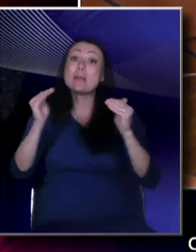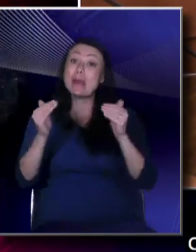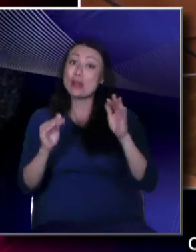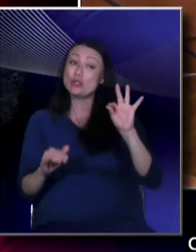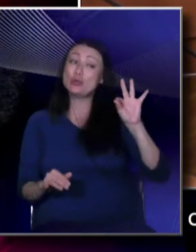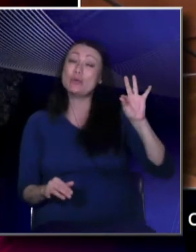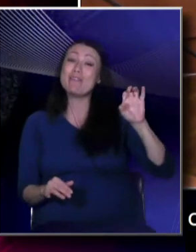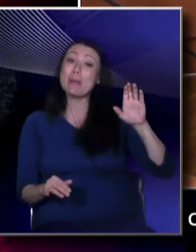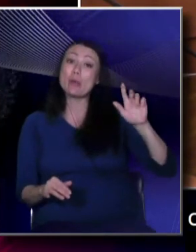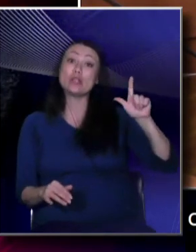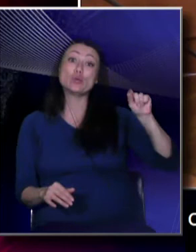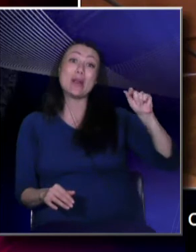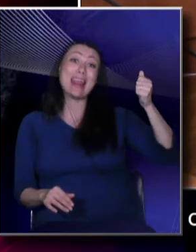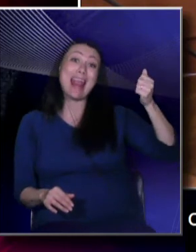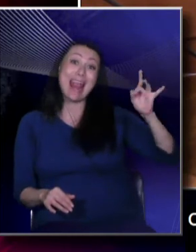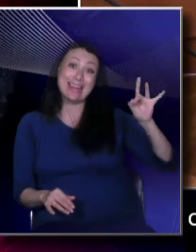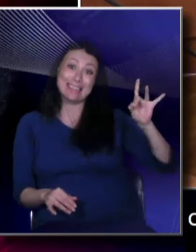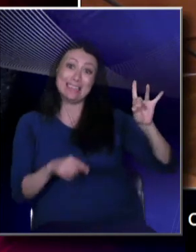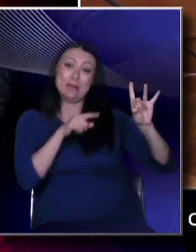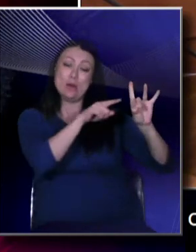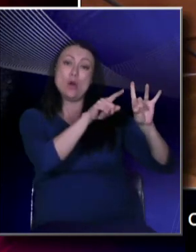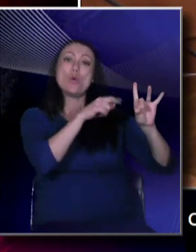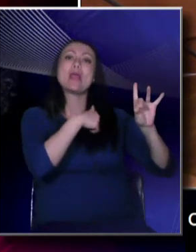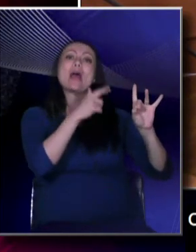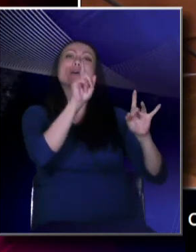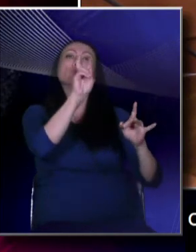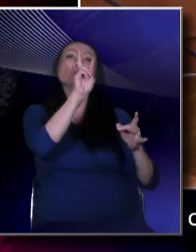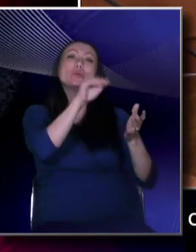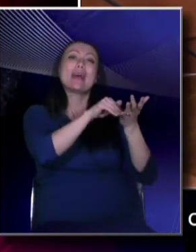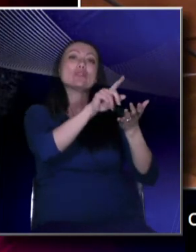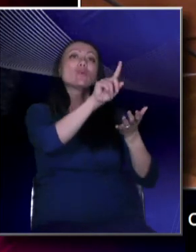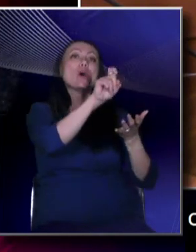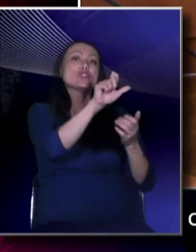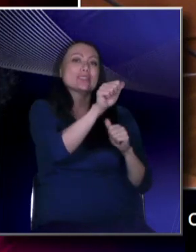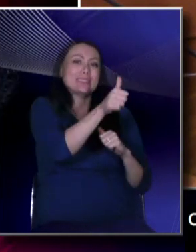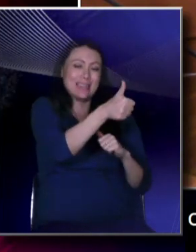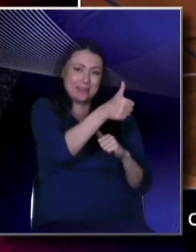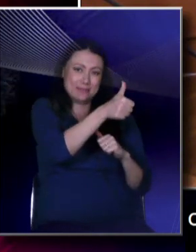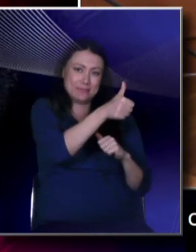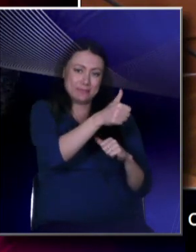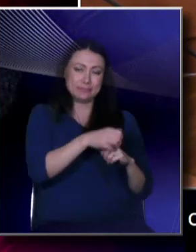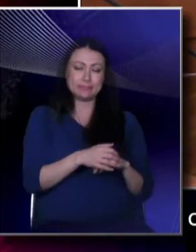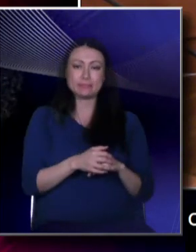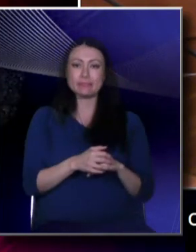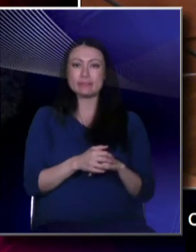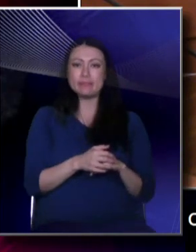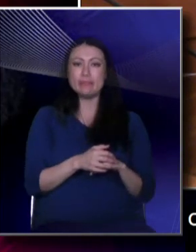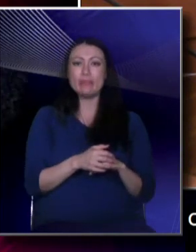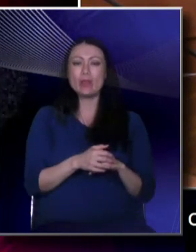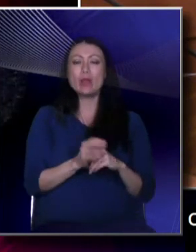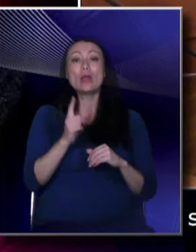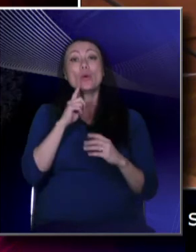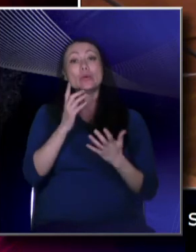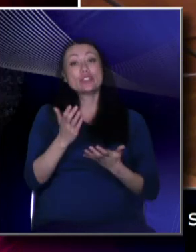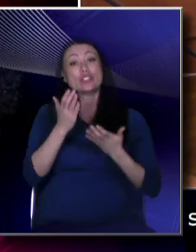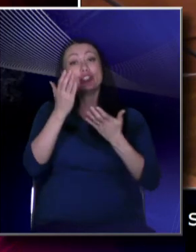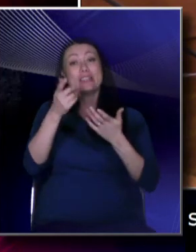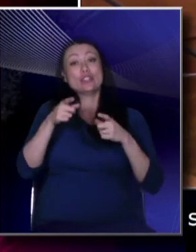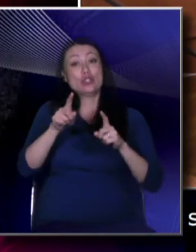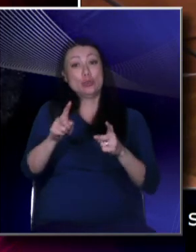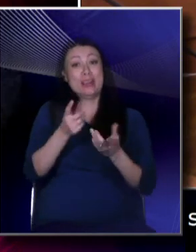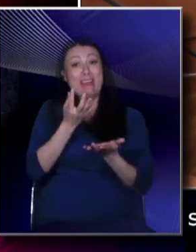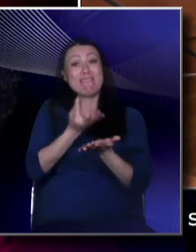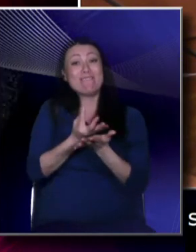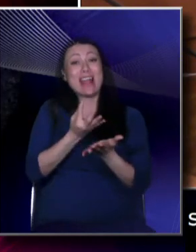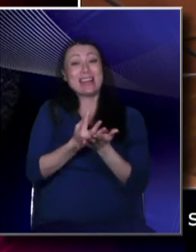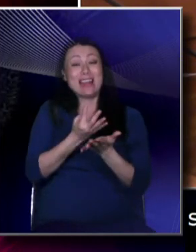February 2018, we had 2,110 students. It was suggested in the Finance Committee meeting that I